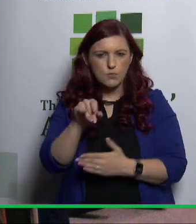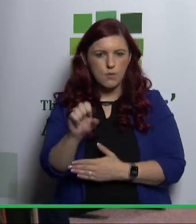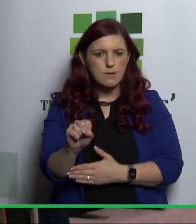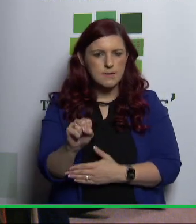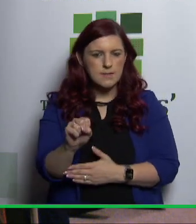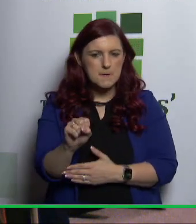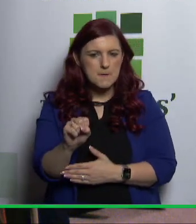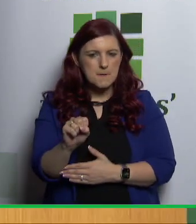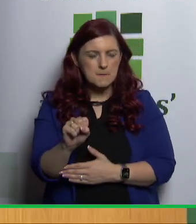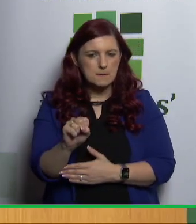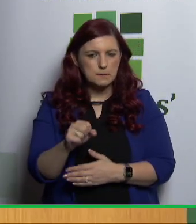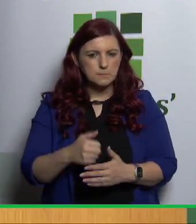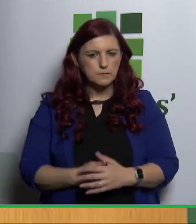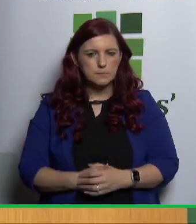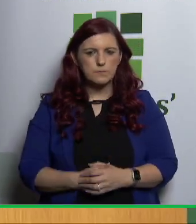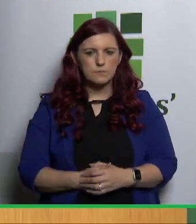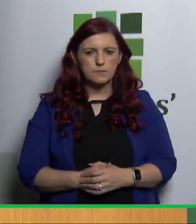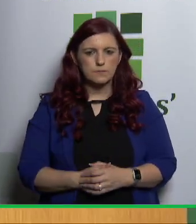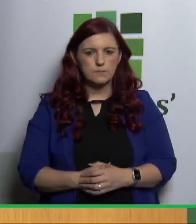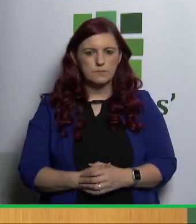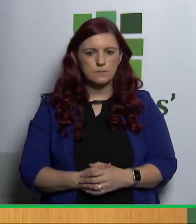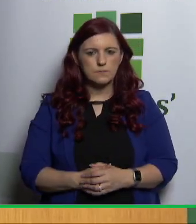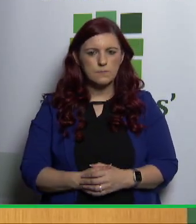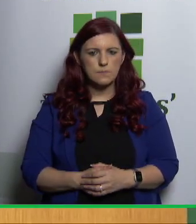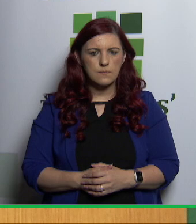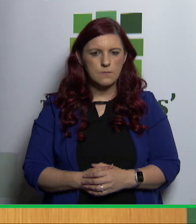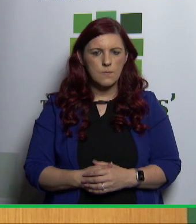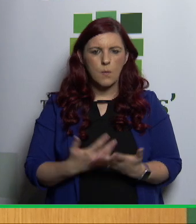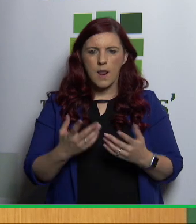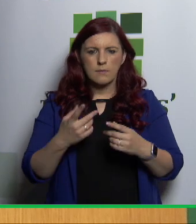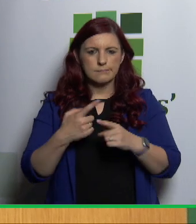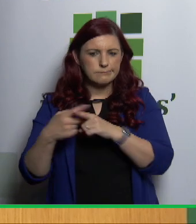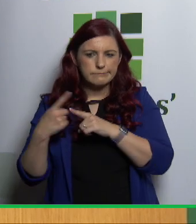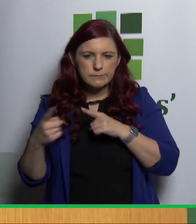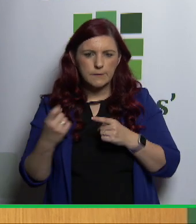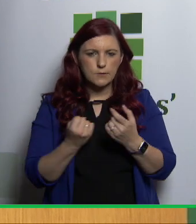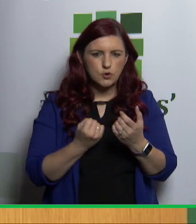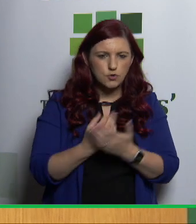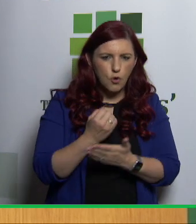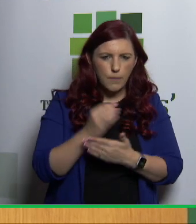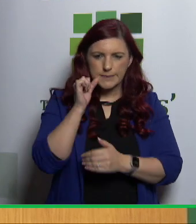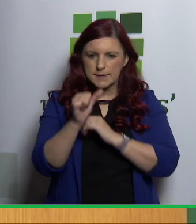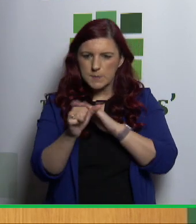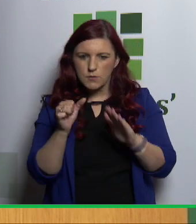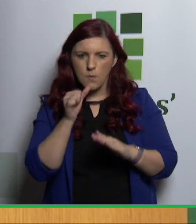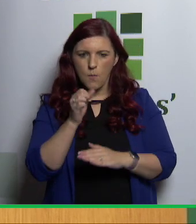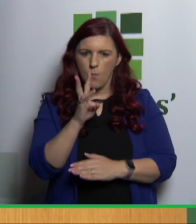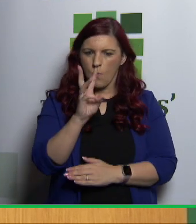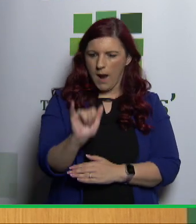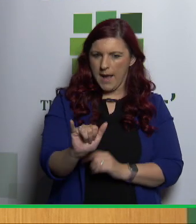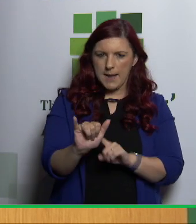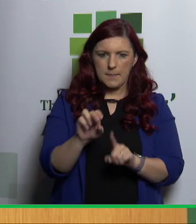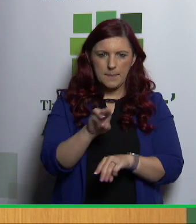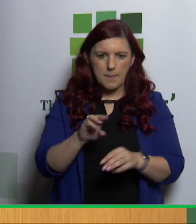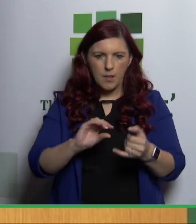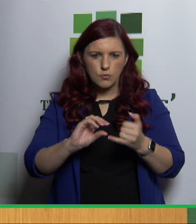process. You'll hear strong stories and experiences I've just mentioned as to why people feel from trying to avail